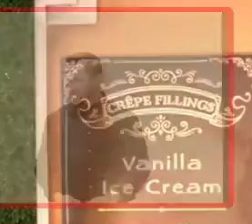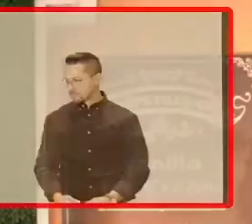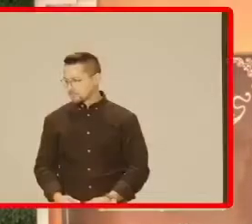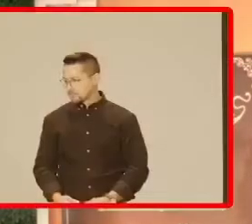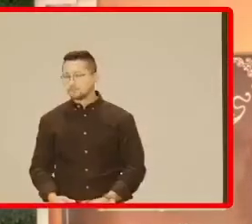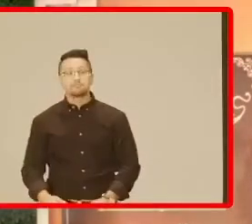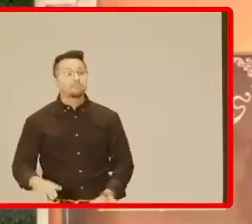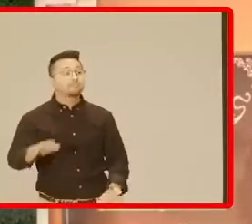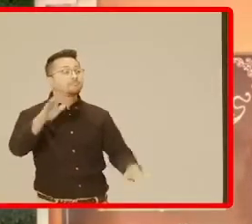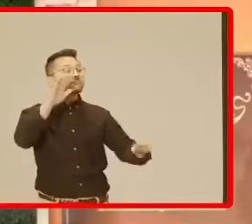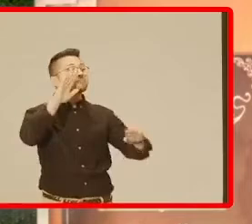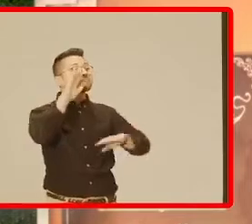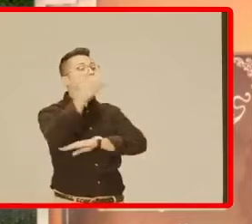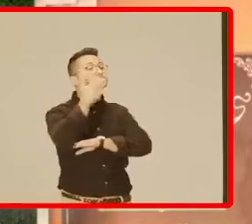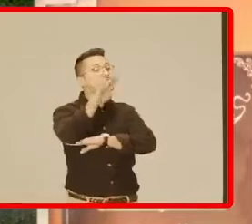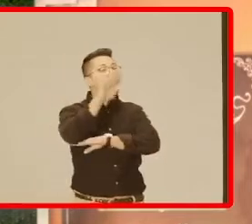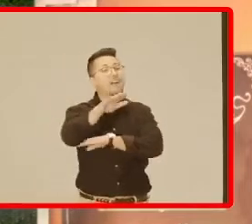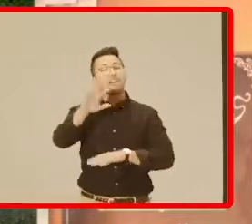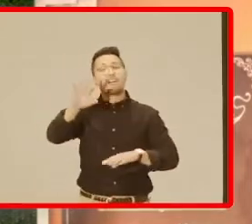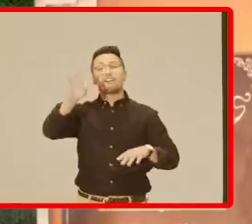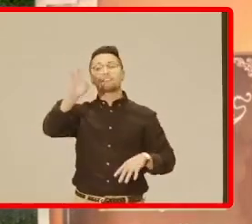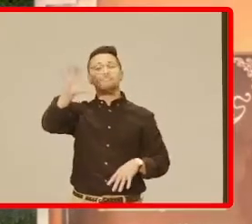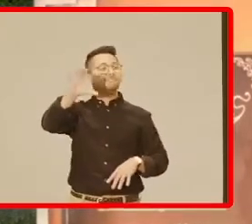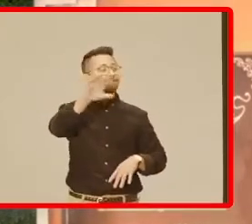Good afternoon, Family Cafe.